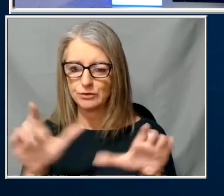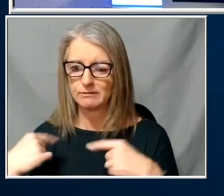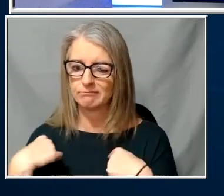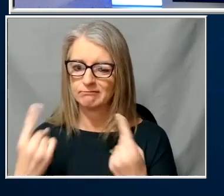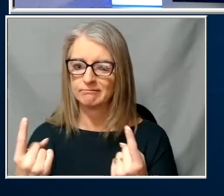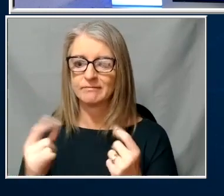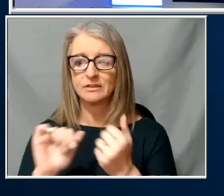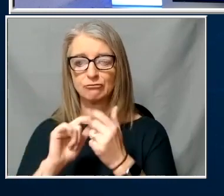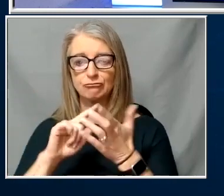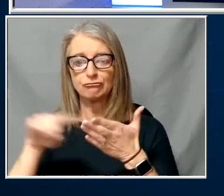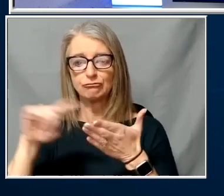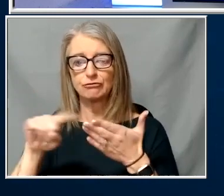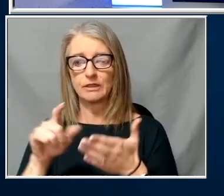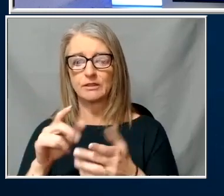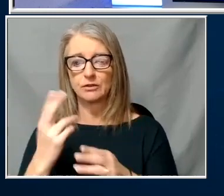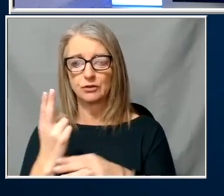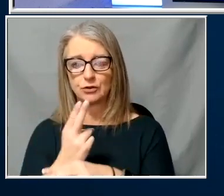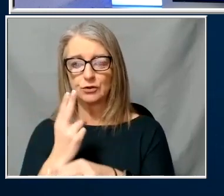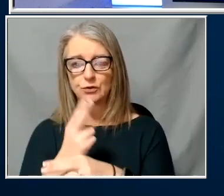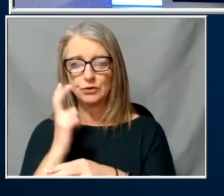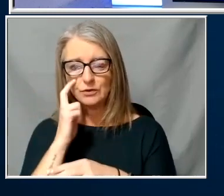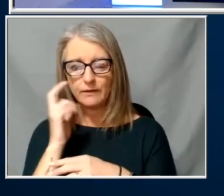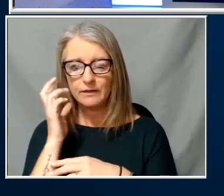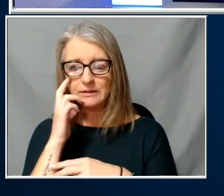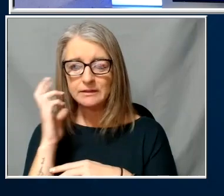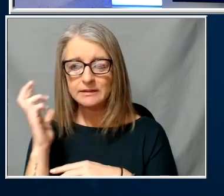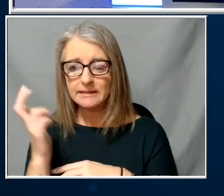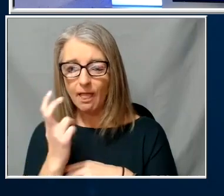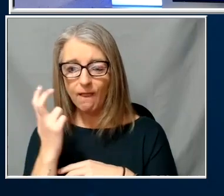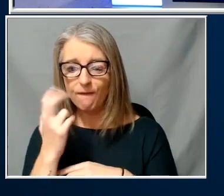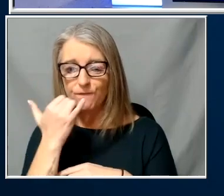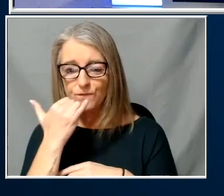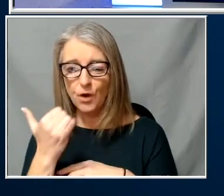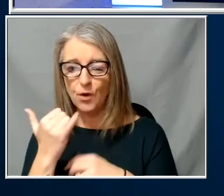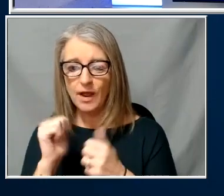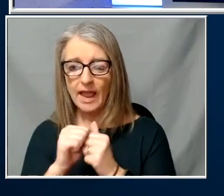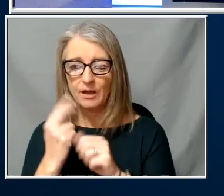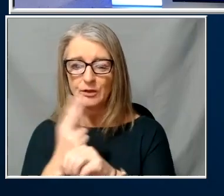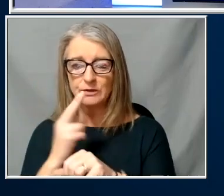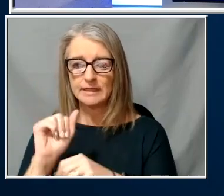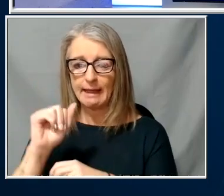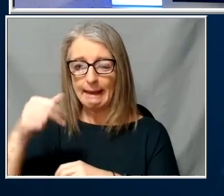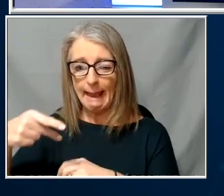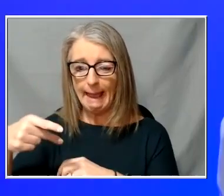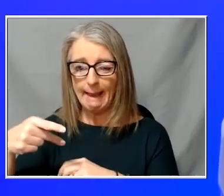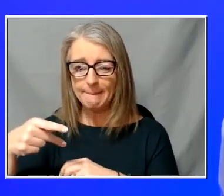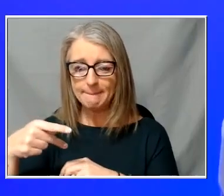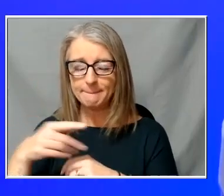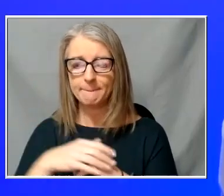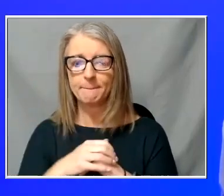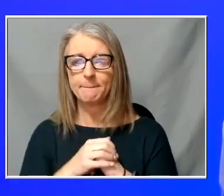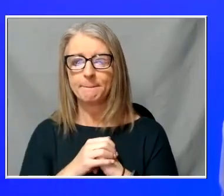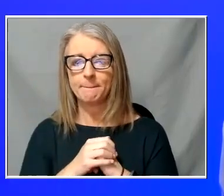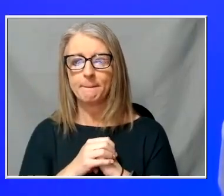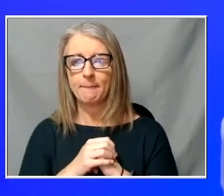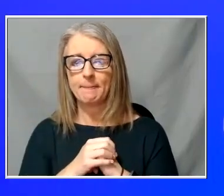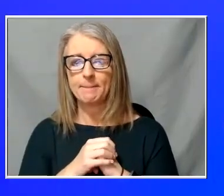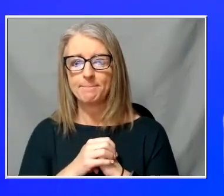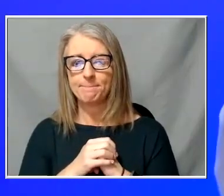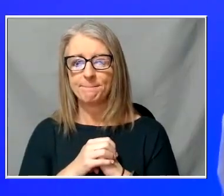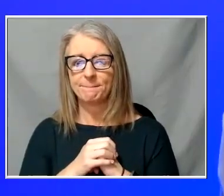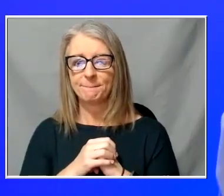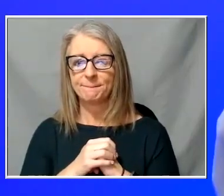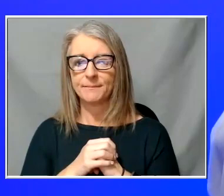it. Do you use your cell phone? Is like an app you could check? Is that how you do that? So there are